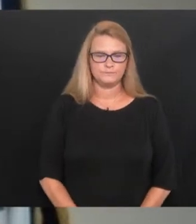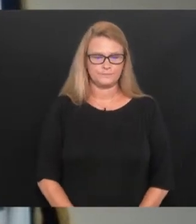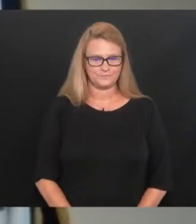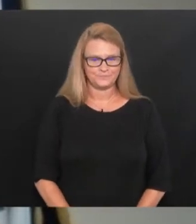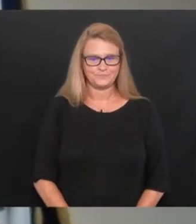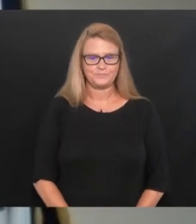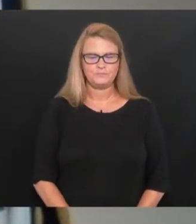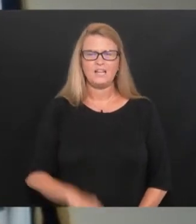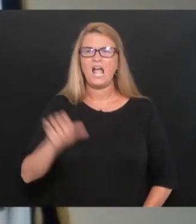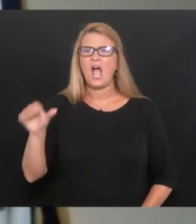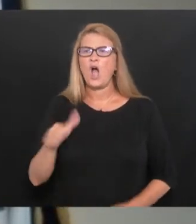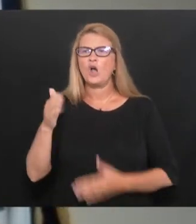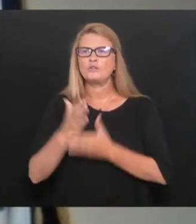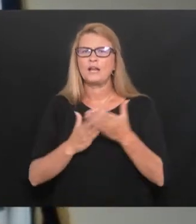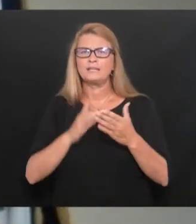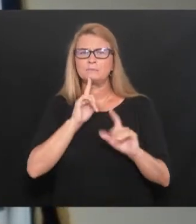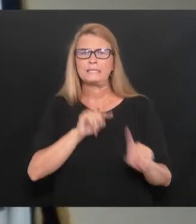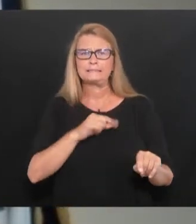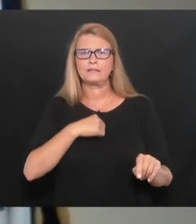I'm sorry.